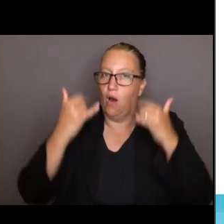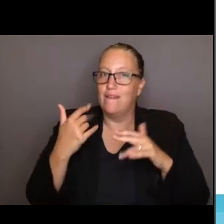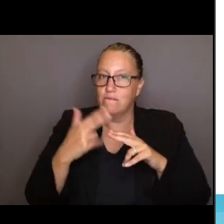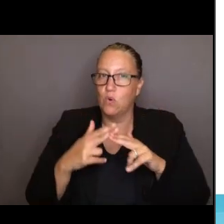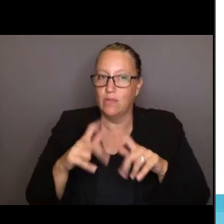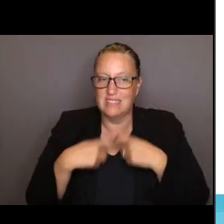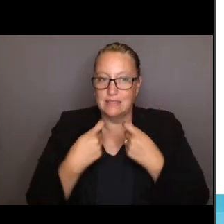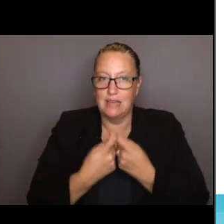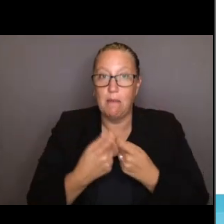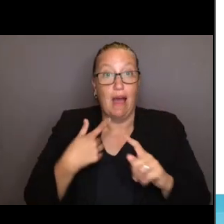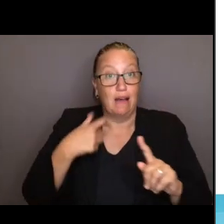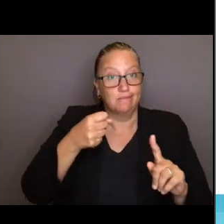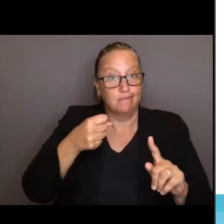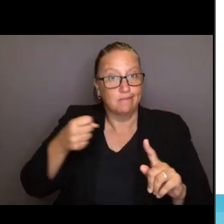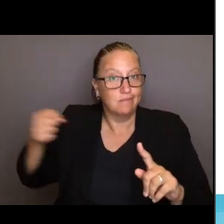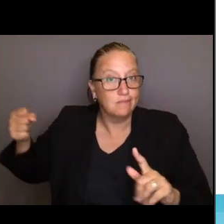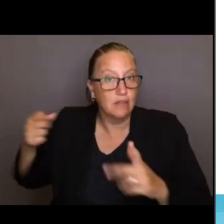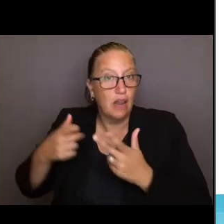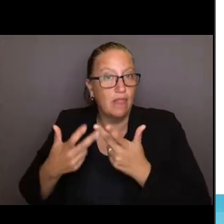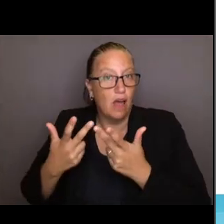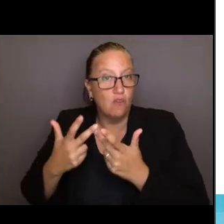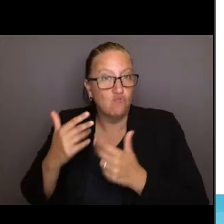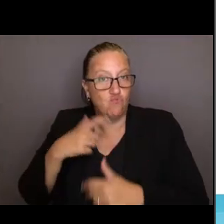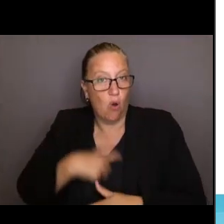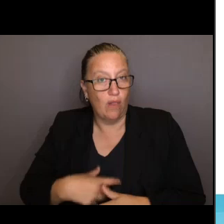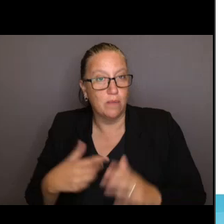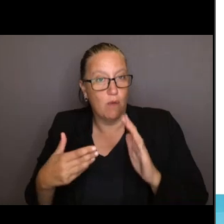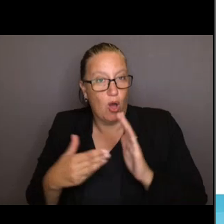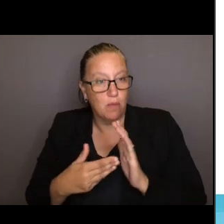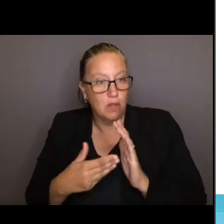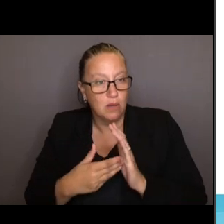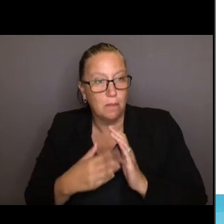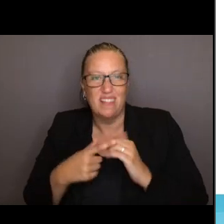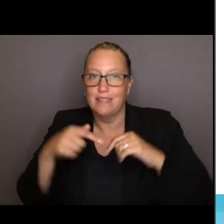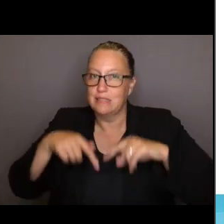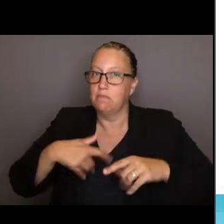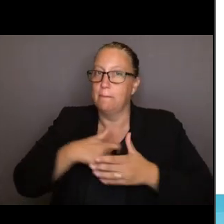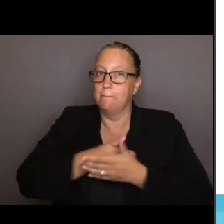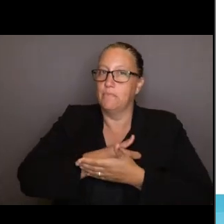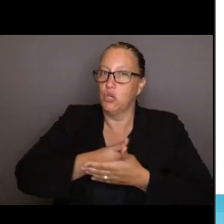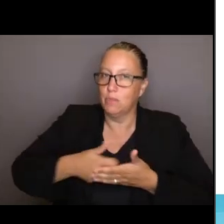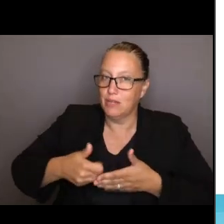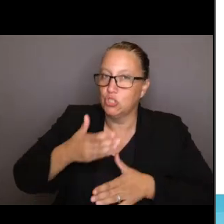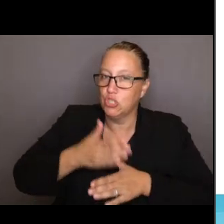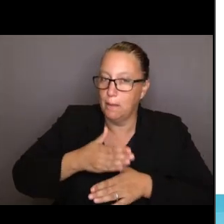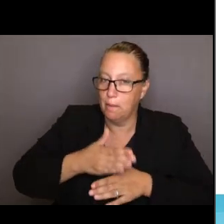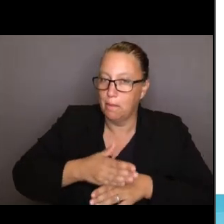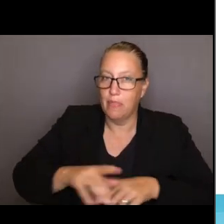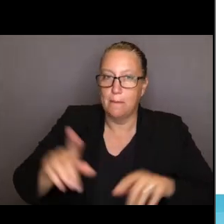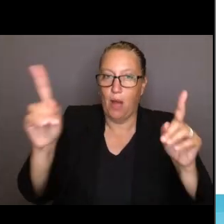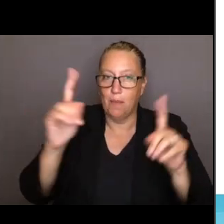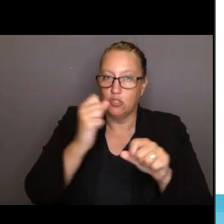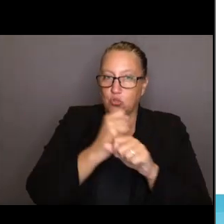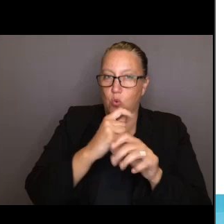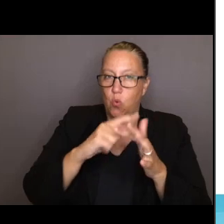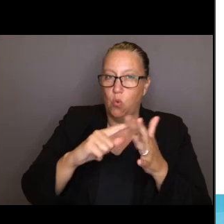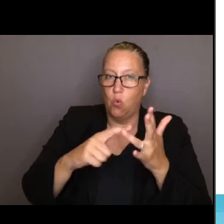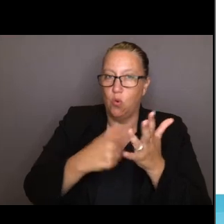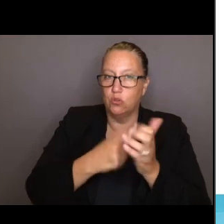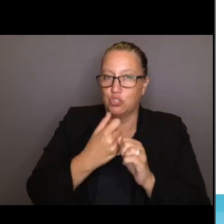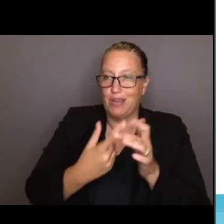in another role. This is my permanent job, but at the moment, Georgia is the